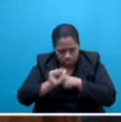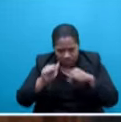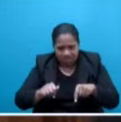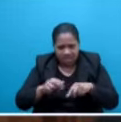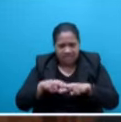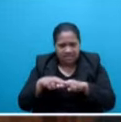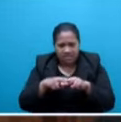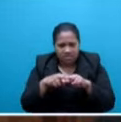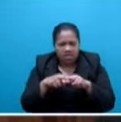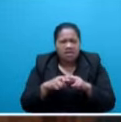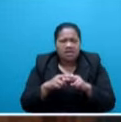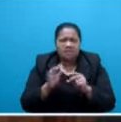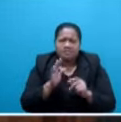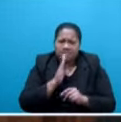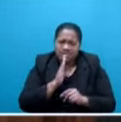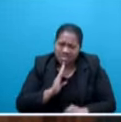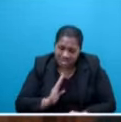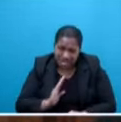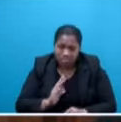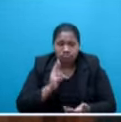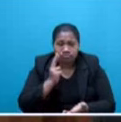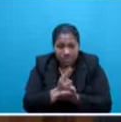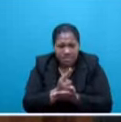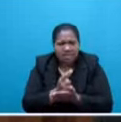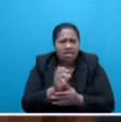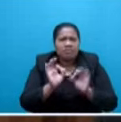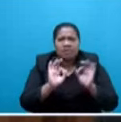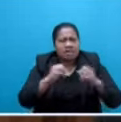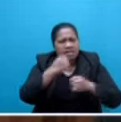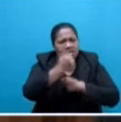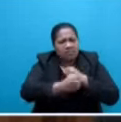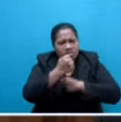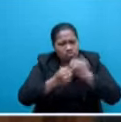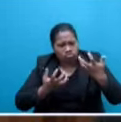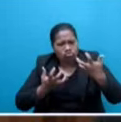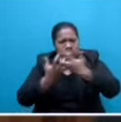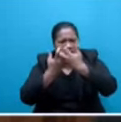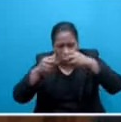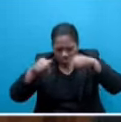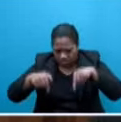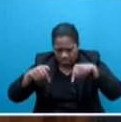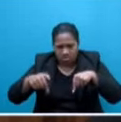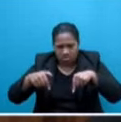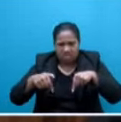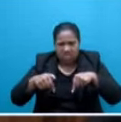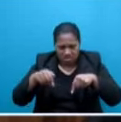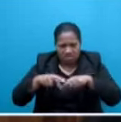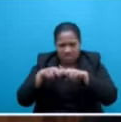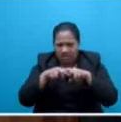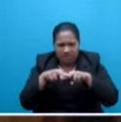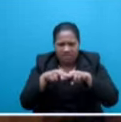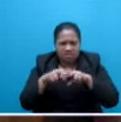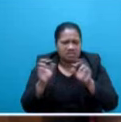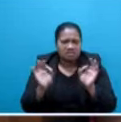harvesting machine that is suitable to harvest cane on farms in hilly terrains. Ministry of Sugar